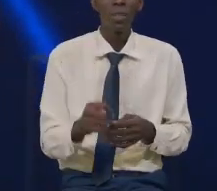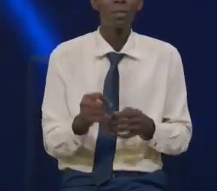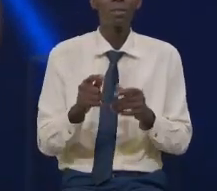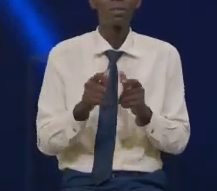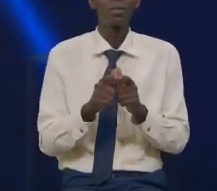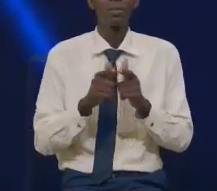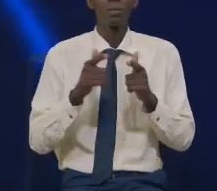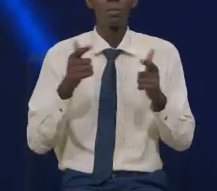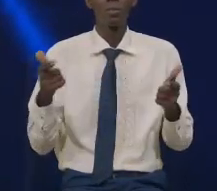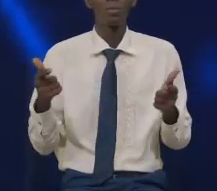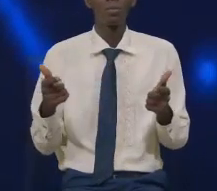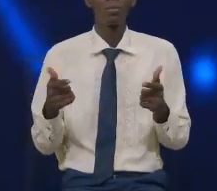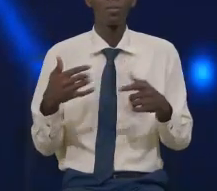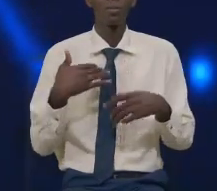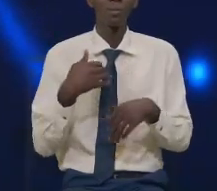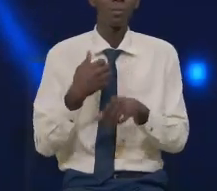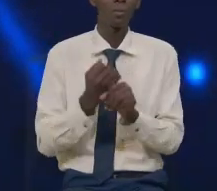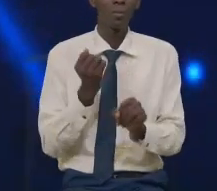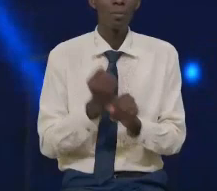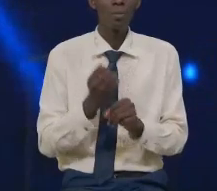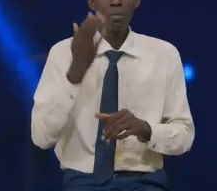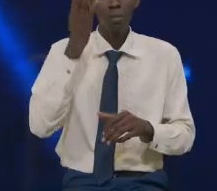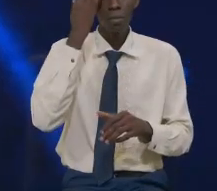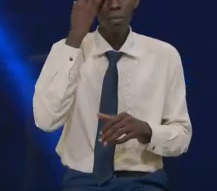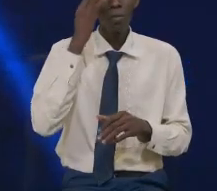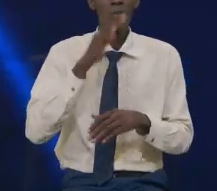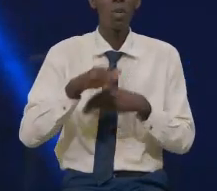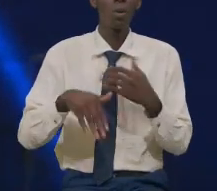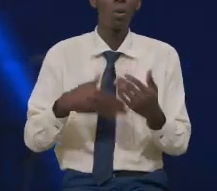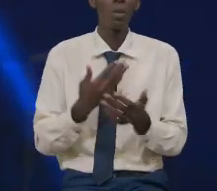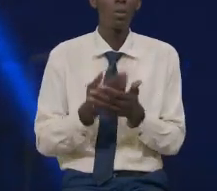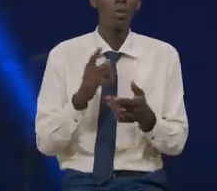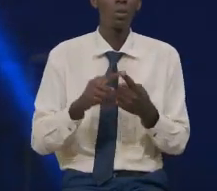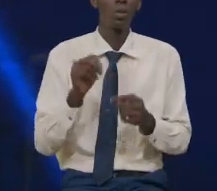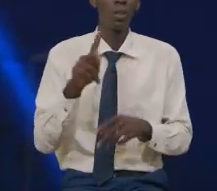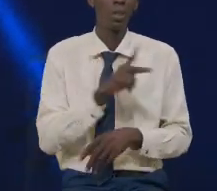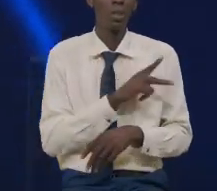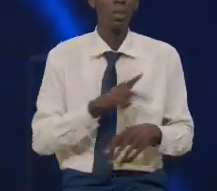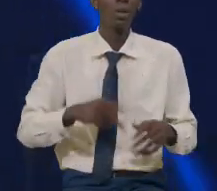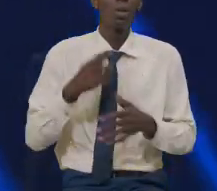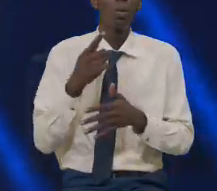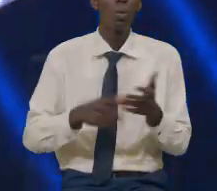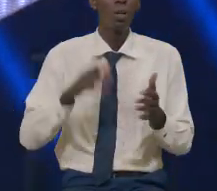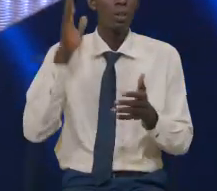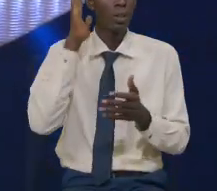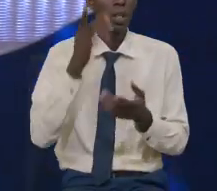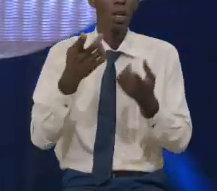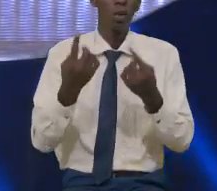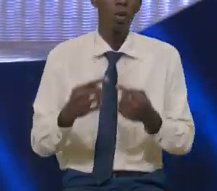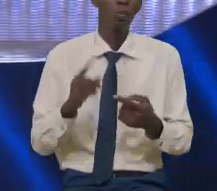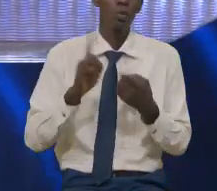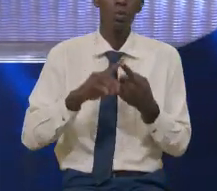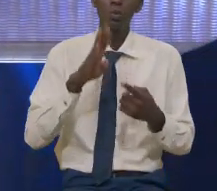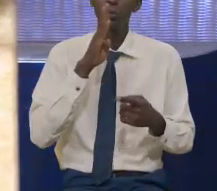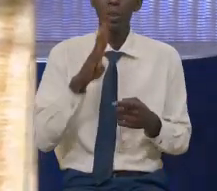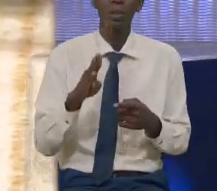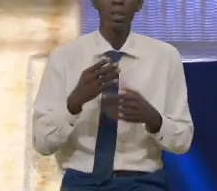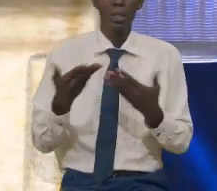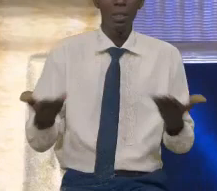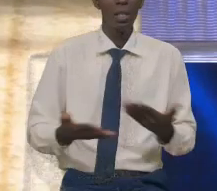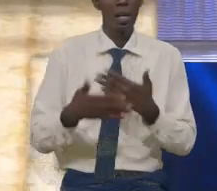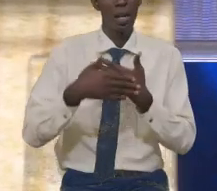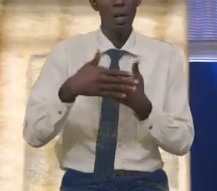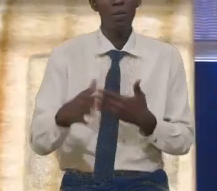God has made known unto the king what shall come to pass